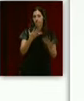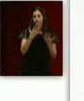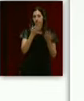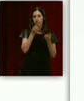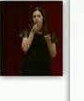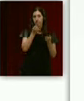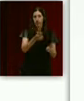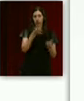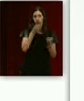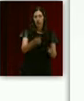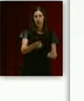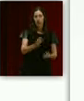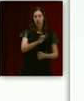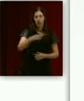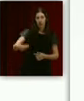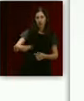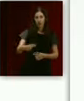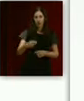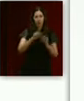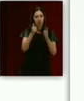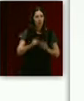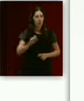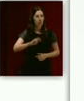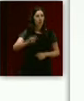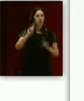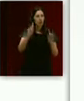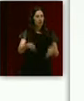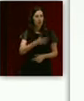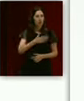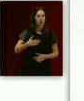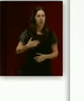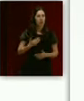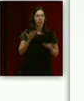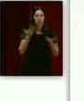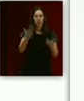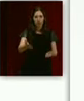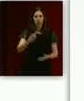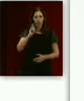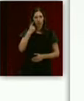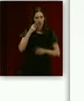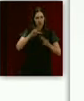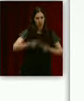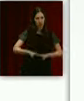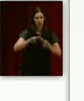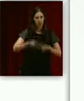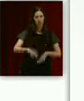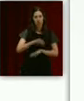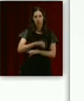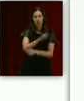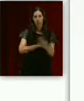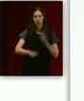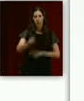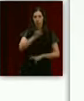different sorts of problems. We've obtained parametric information regarding